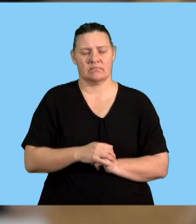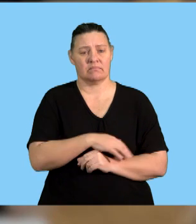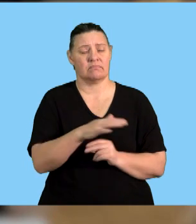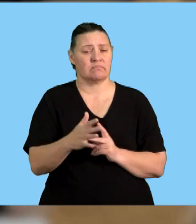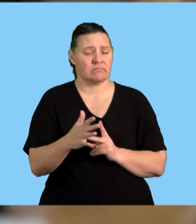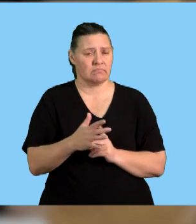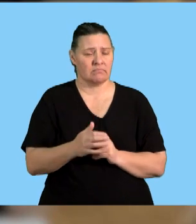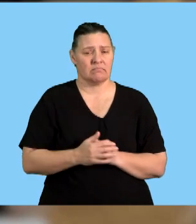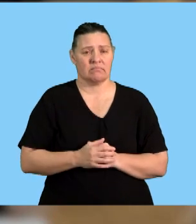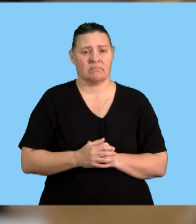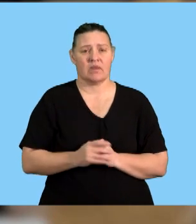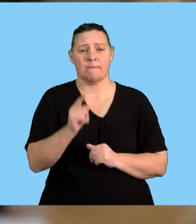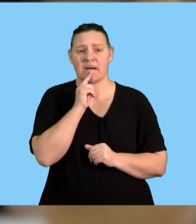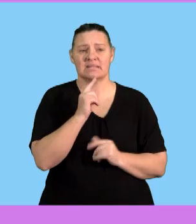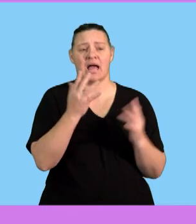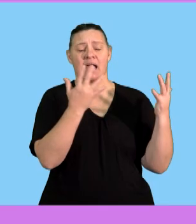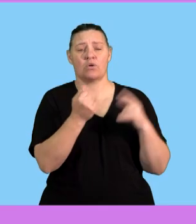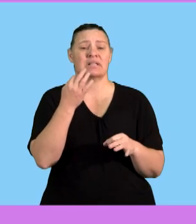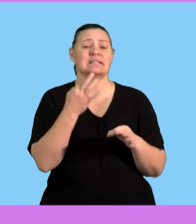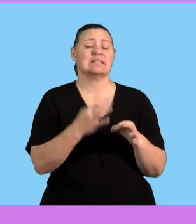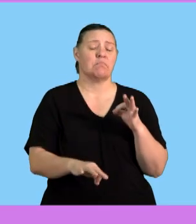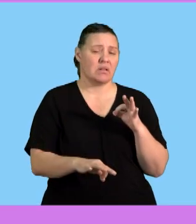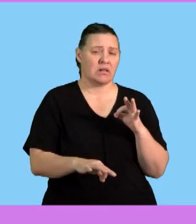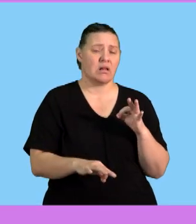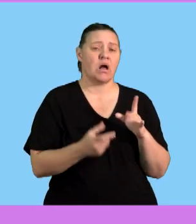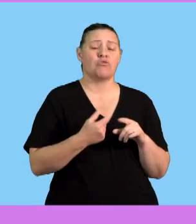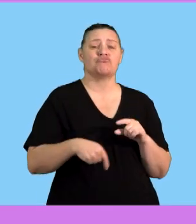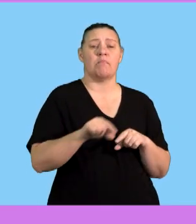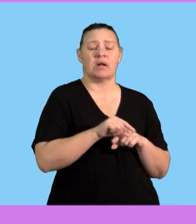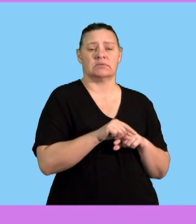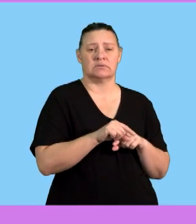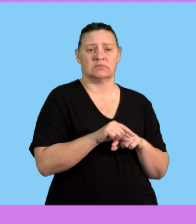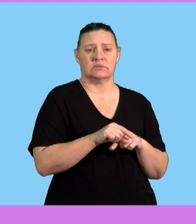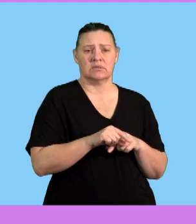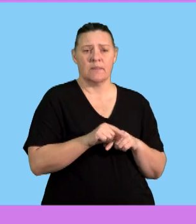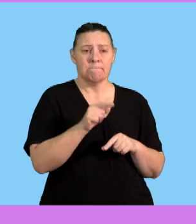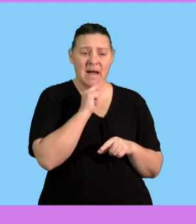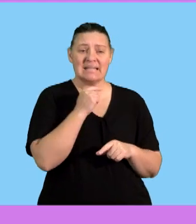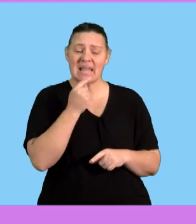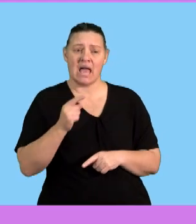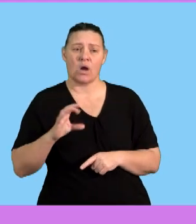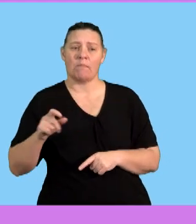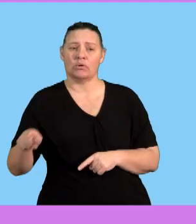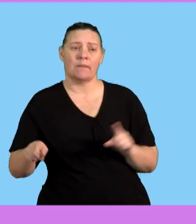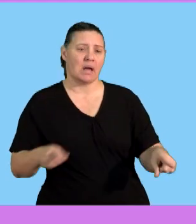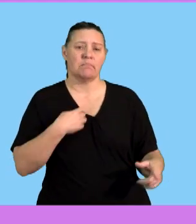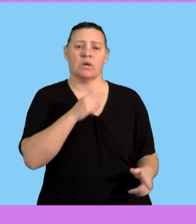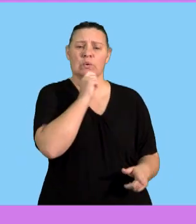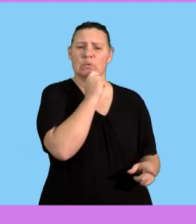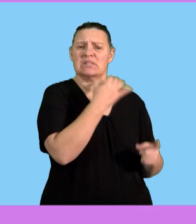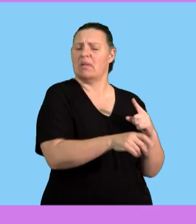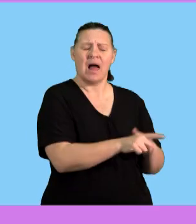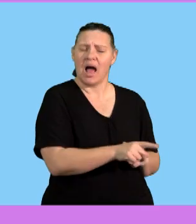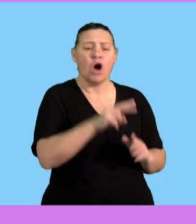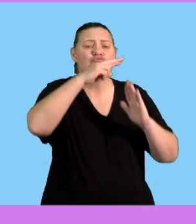The next one, calculating simple interest instead of compound and vice versa. So what you need to